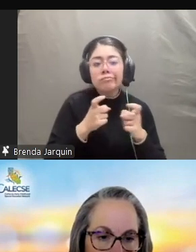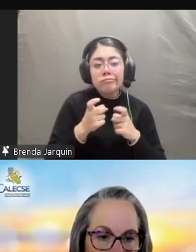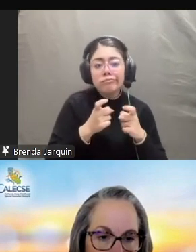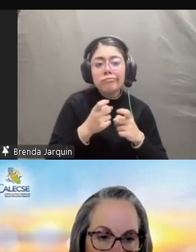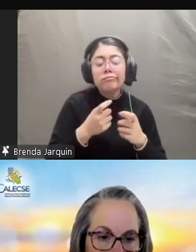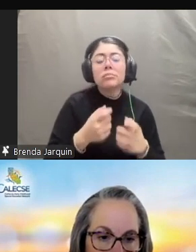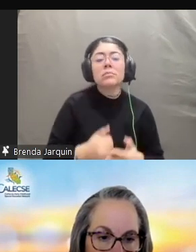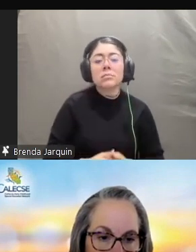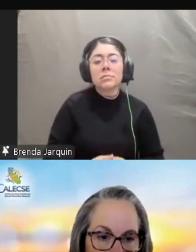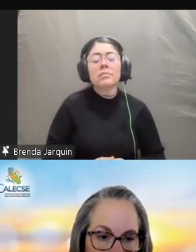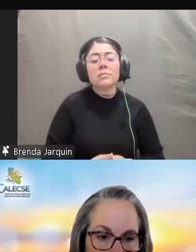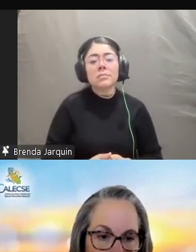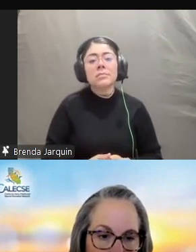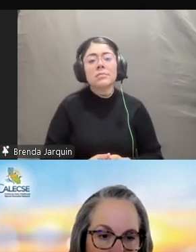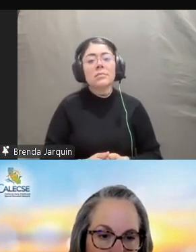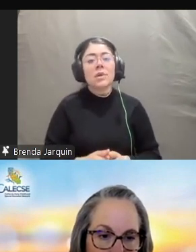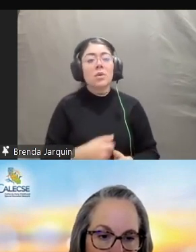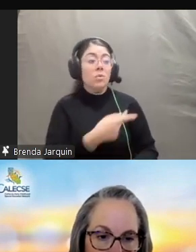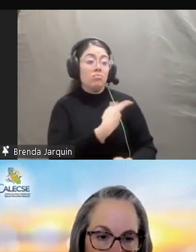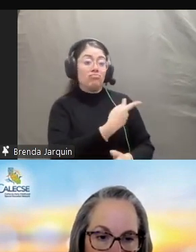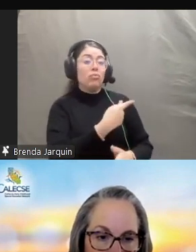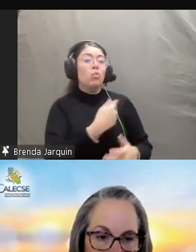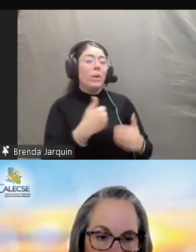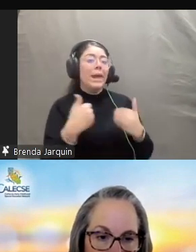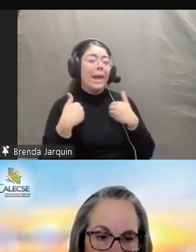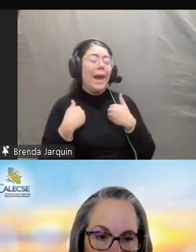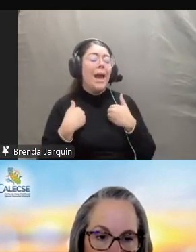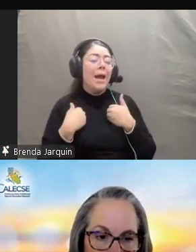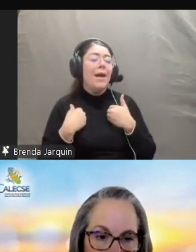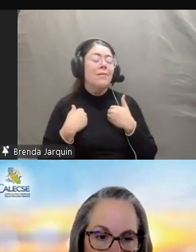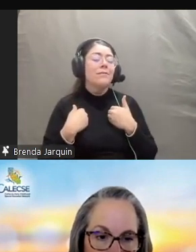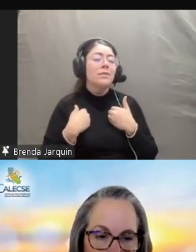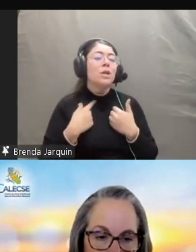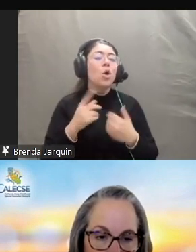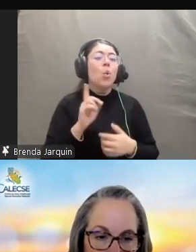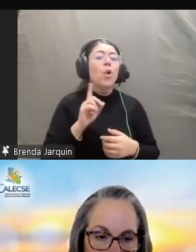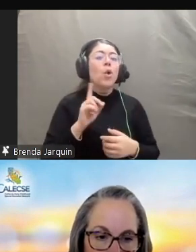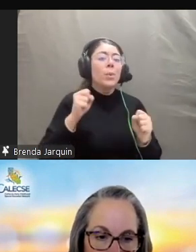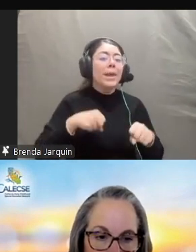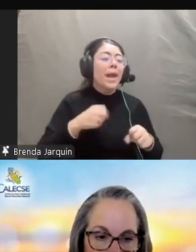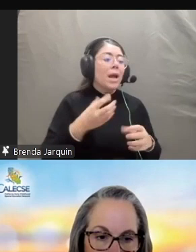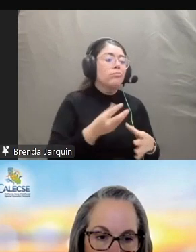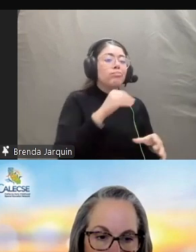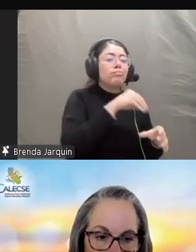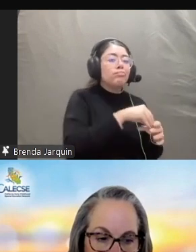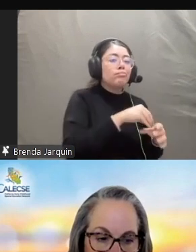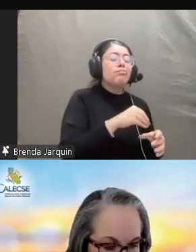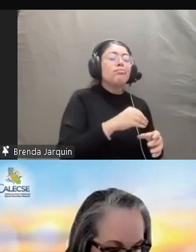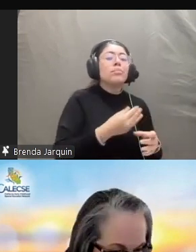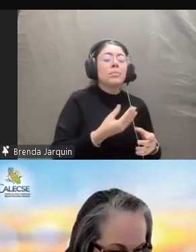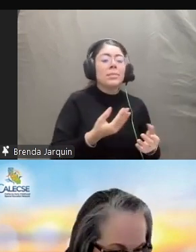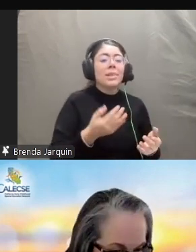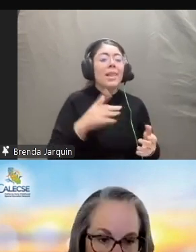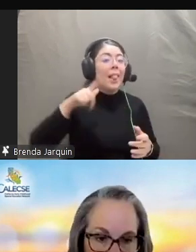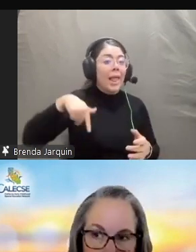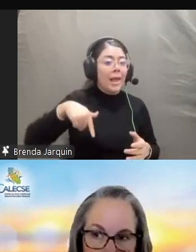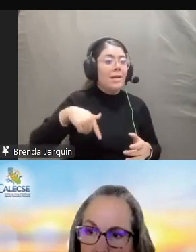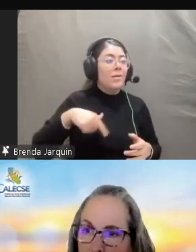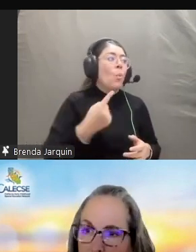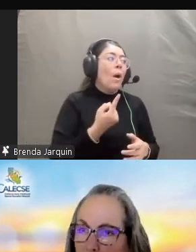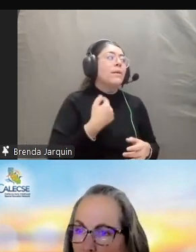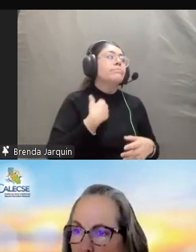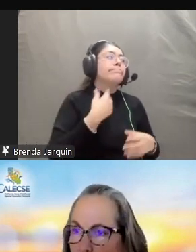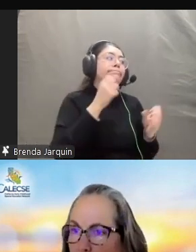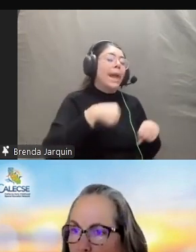separate folder for late referrals for each LEA, so they clearly know, hey, this one's late, you need to pay attention to that one.